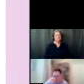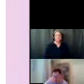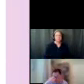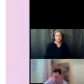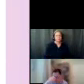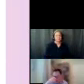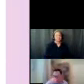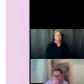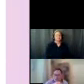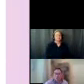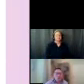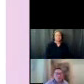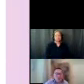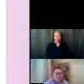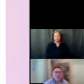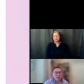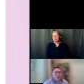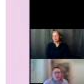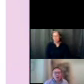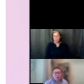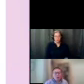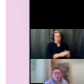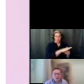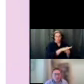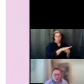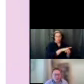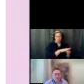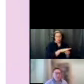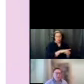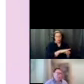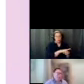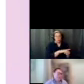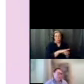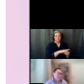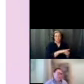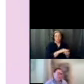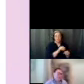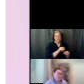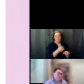want to say, so locally, other ways to advocate, right?